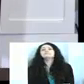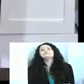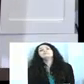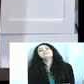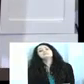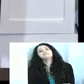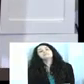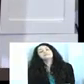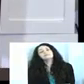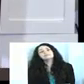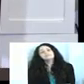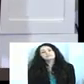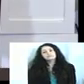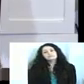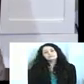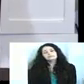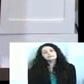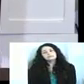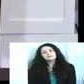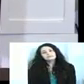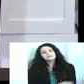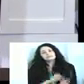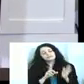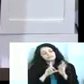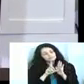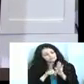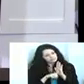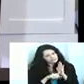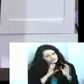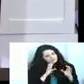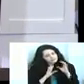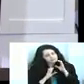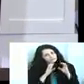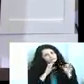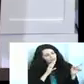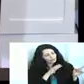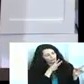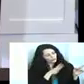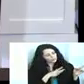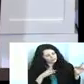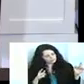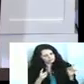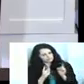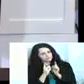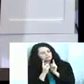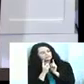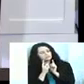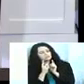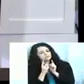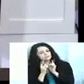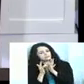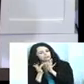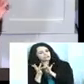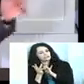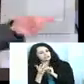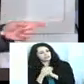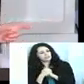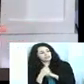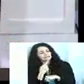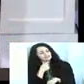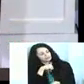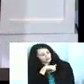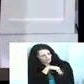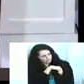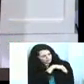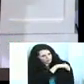And later on in the conversation, after she has encountered Jesus, he tells her to go back to the